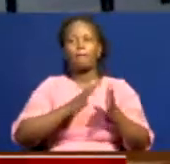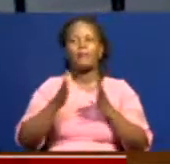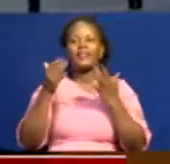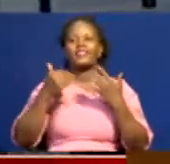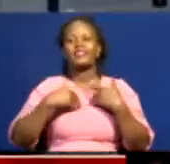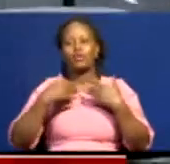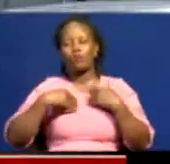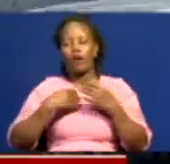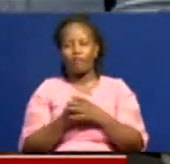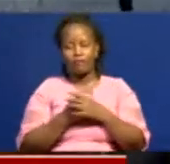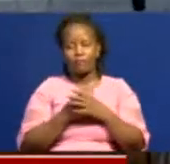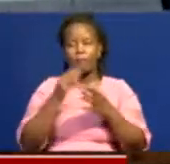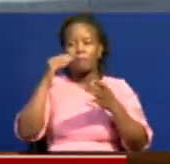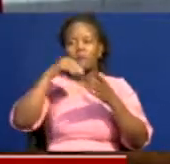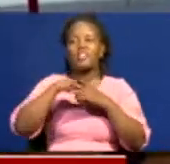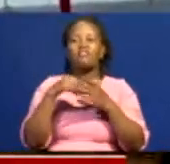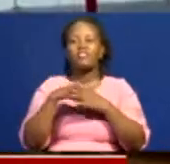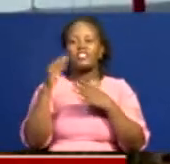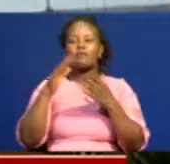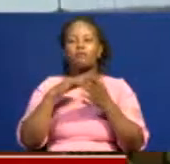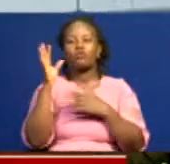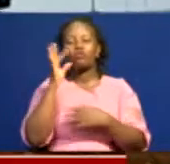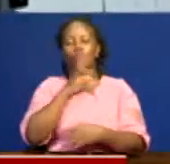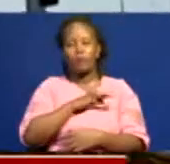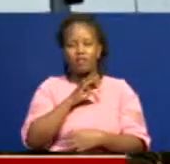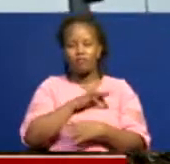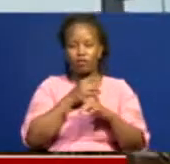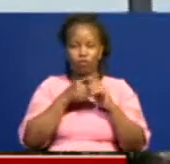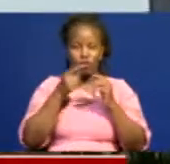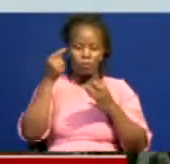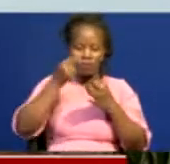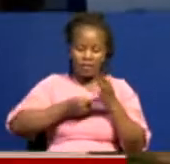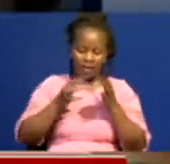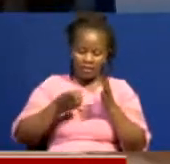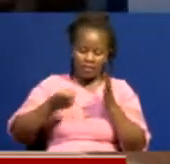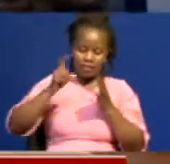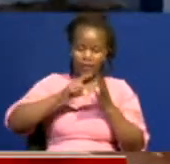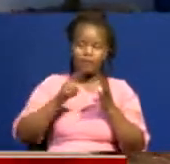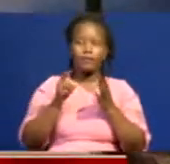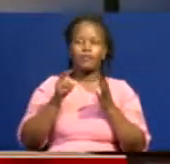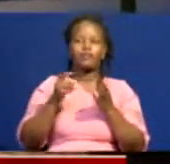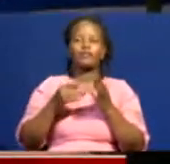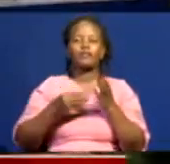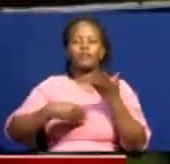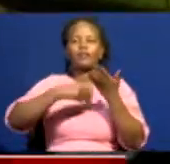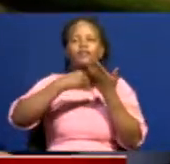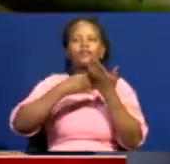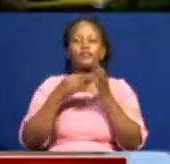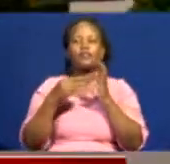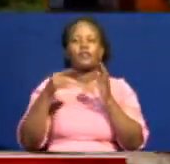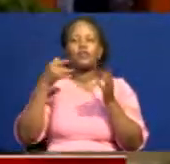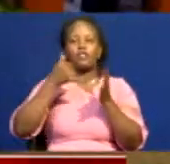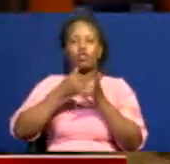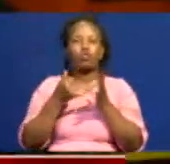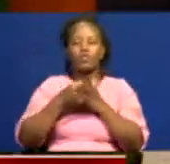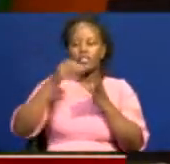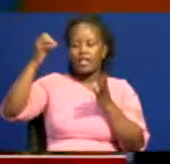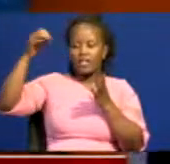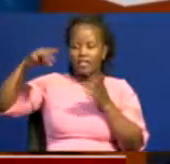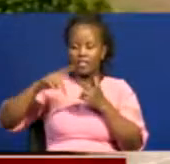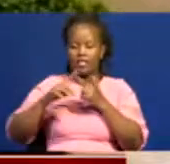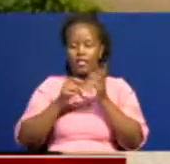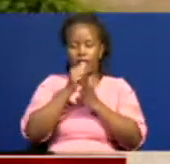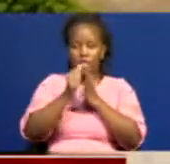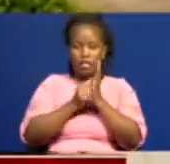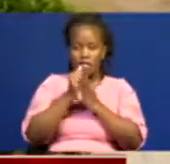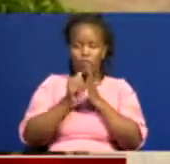special economic zones benefit from tax incentives, as well as key infrastructure such as railway, electricity connection and port